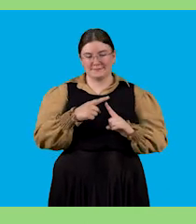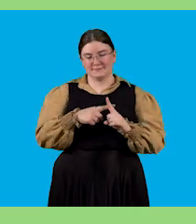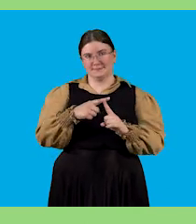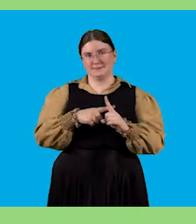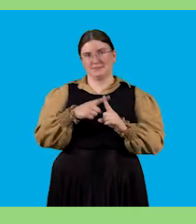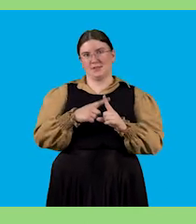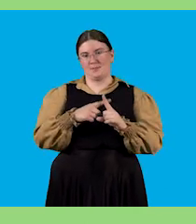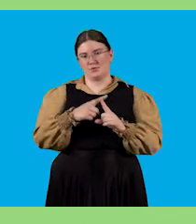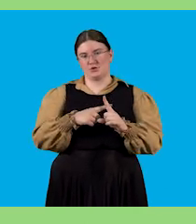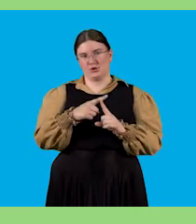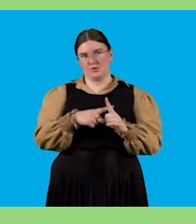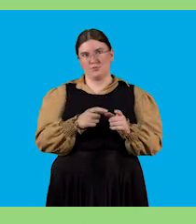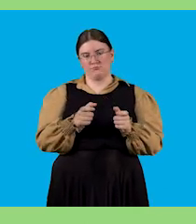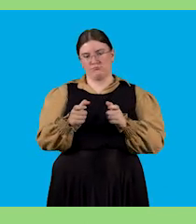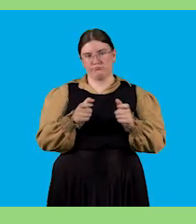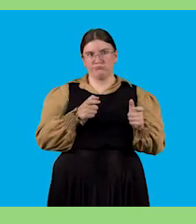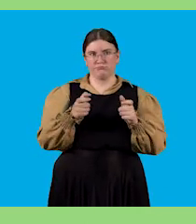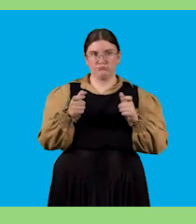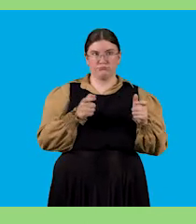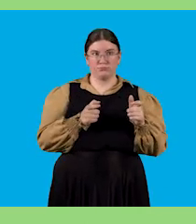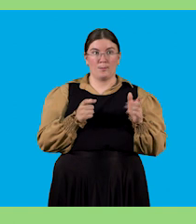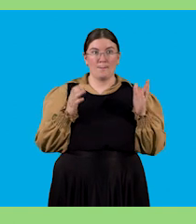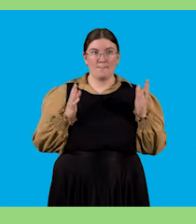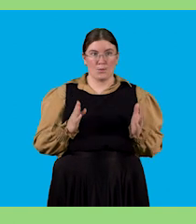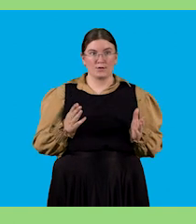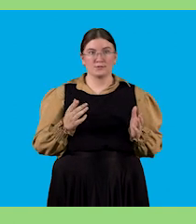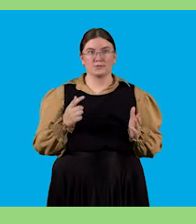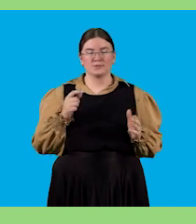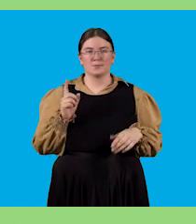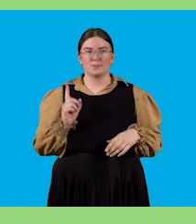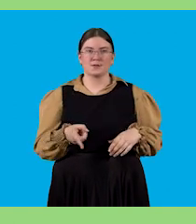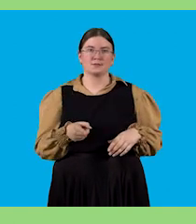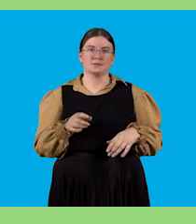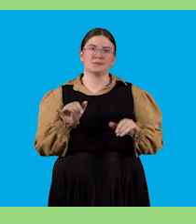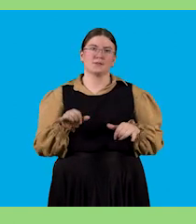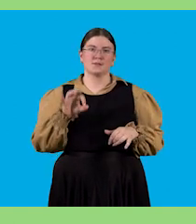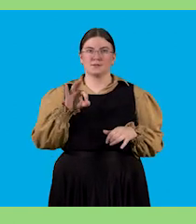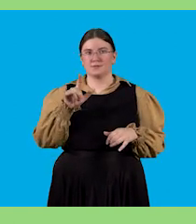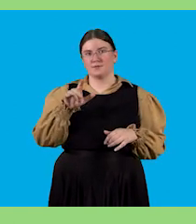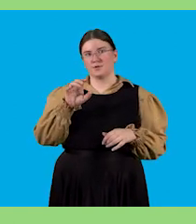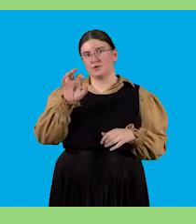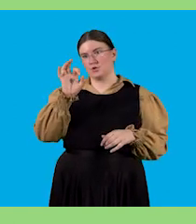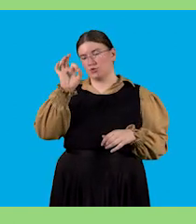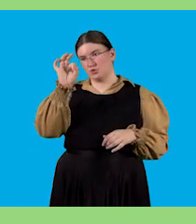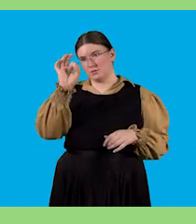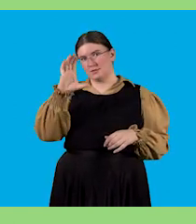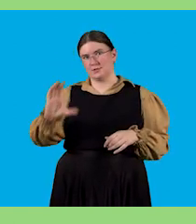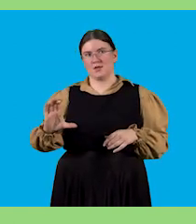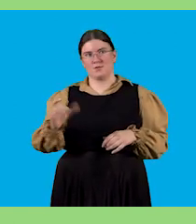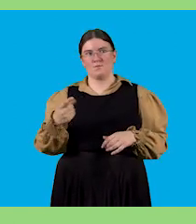temperature. Our bodies need to be kept at about 37 degrees Celsius to